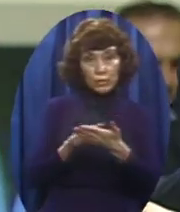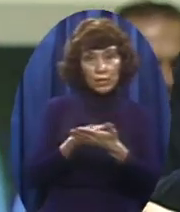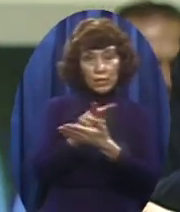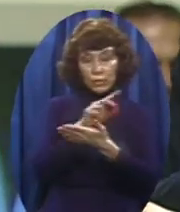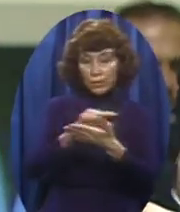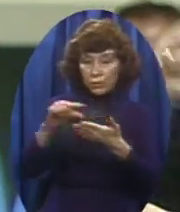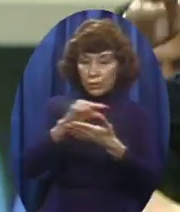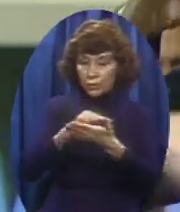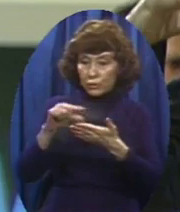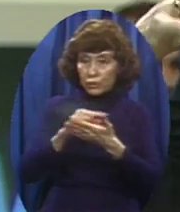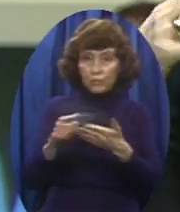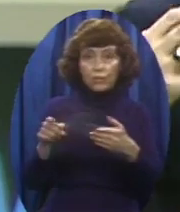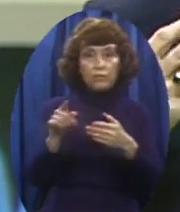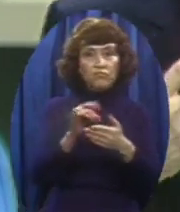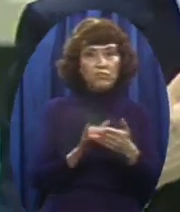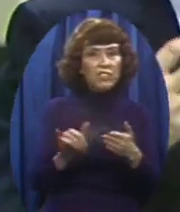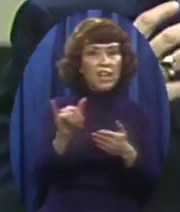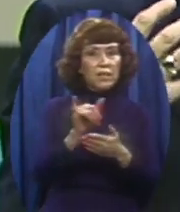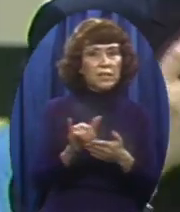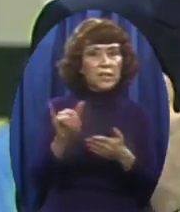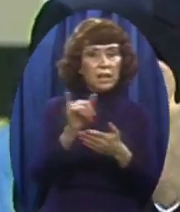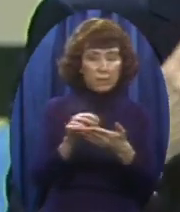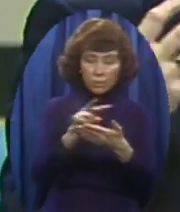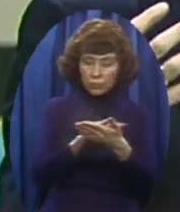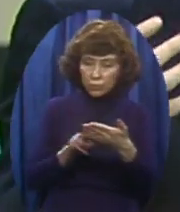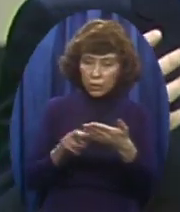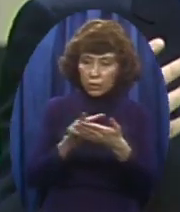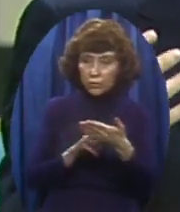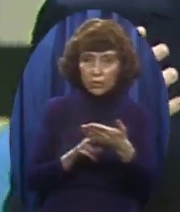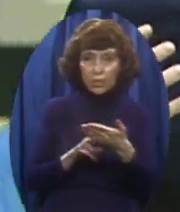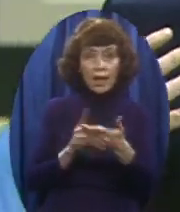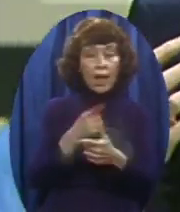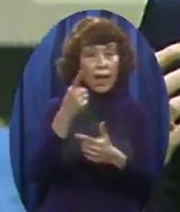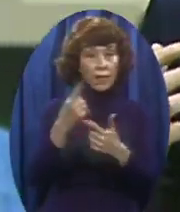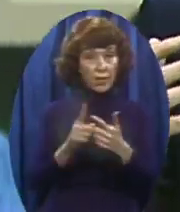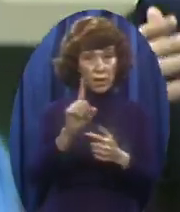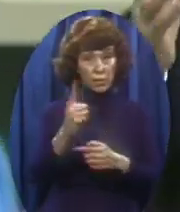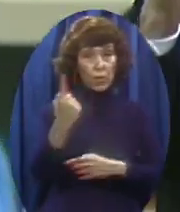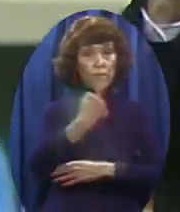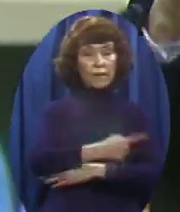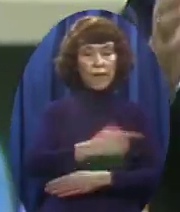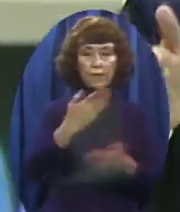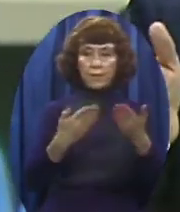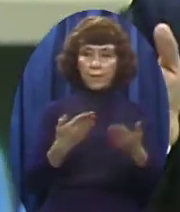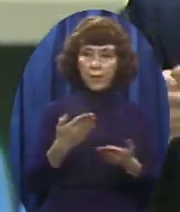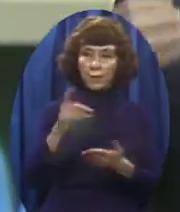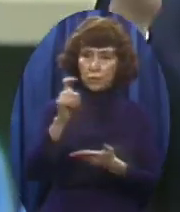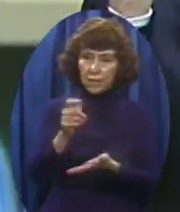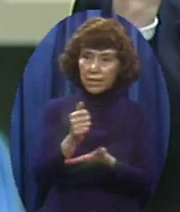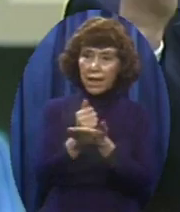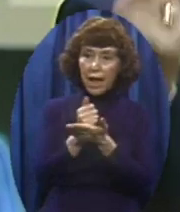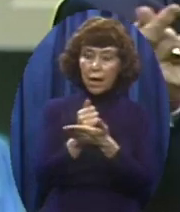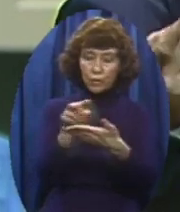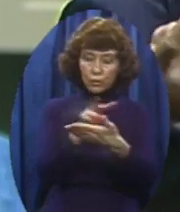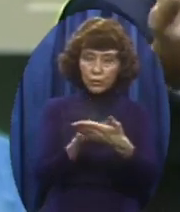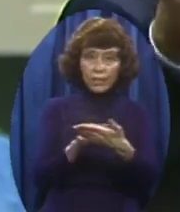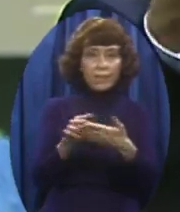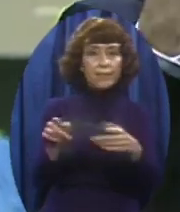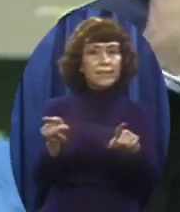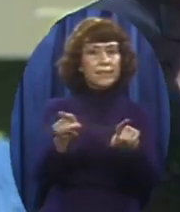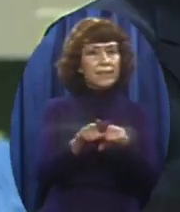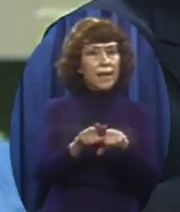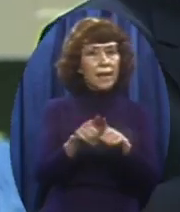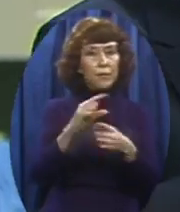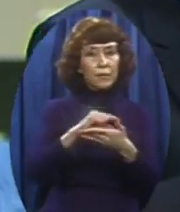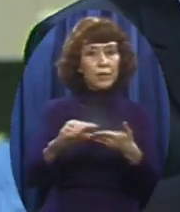day, because you're seeking God and you're in anguish, you're in need, and you need a touch from heaven, in that same passage, a truth leaps off